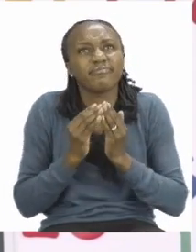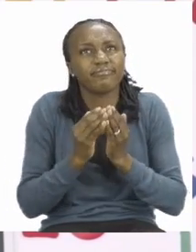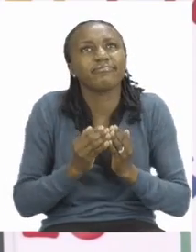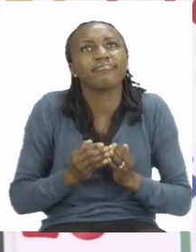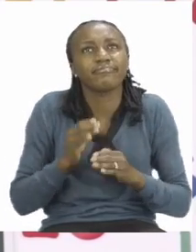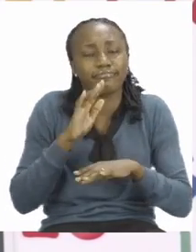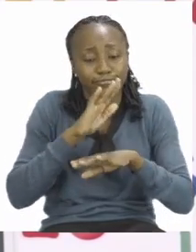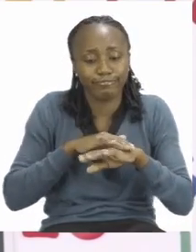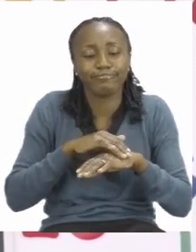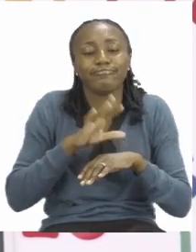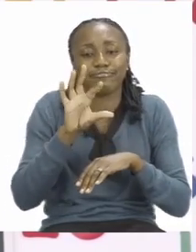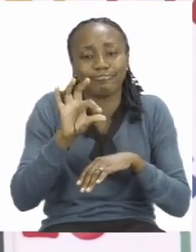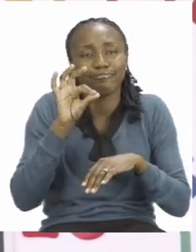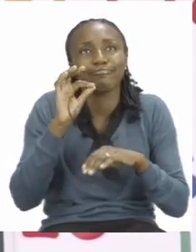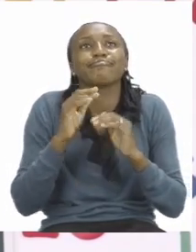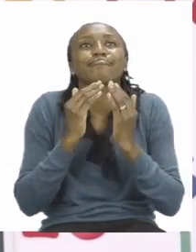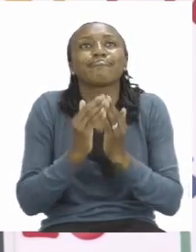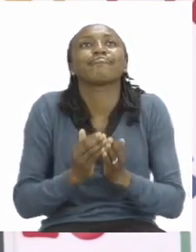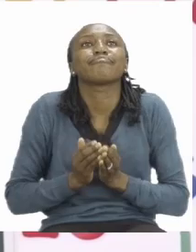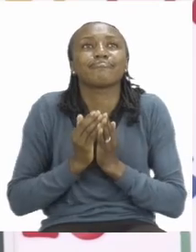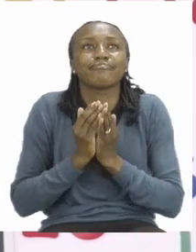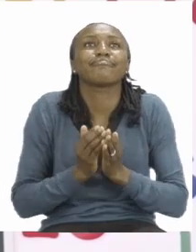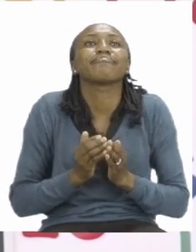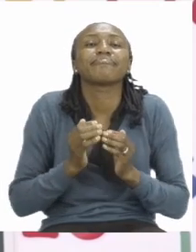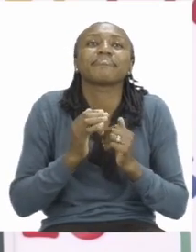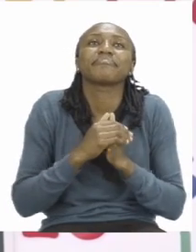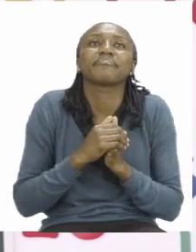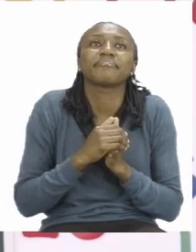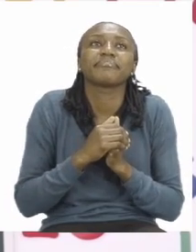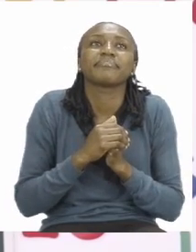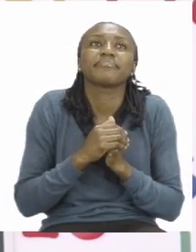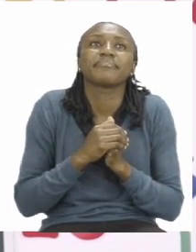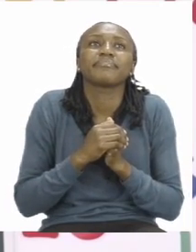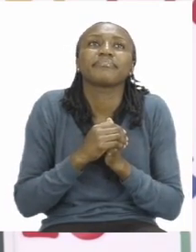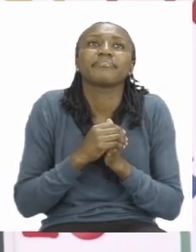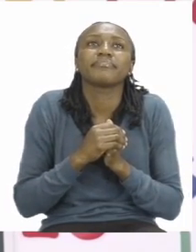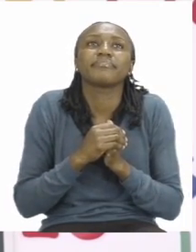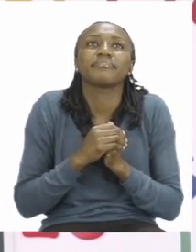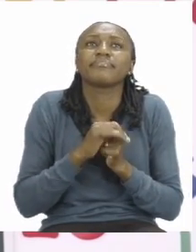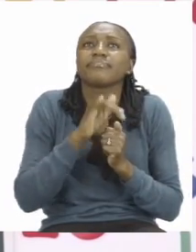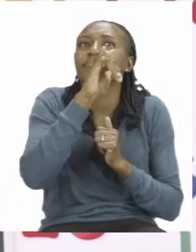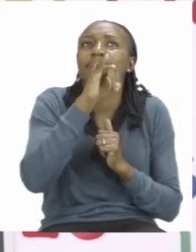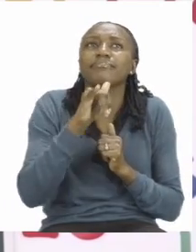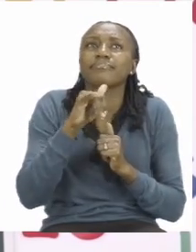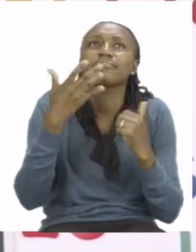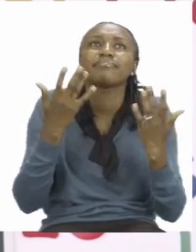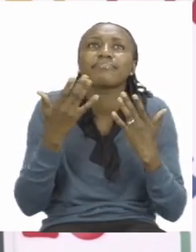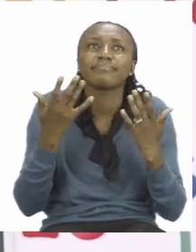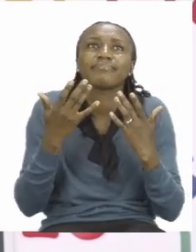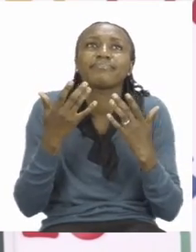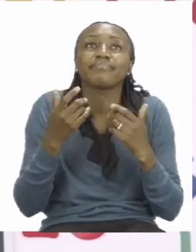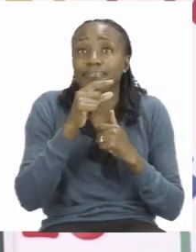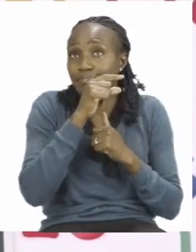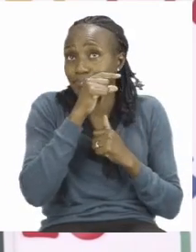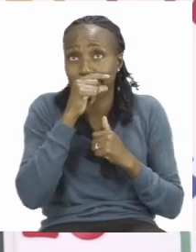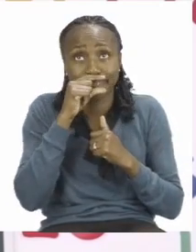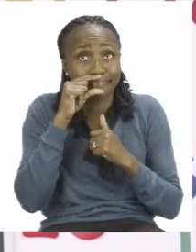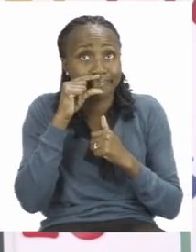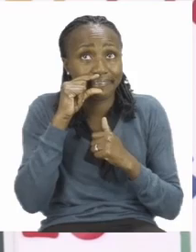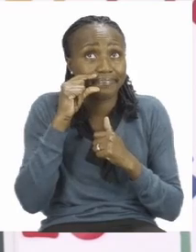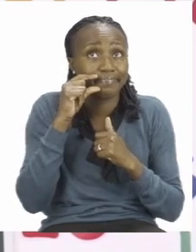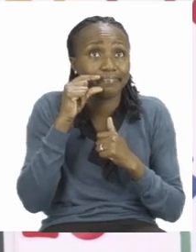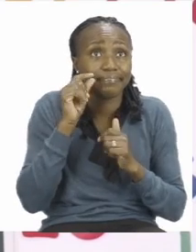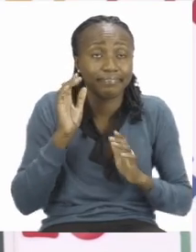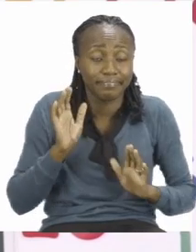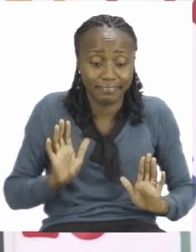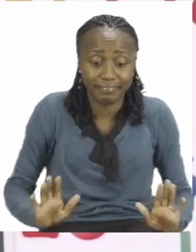on the yacht. So where can you see the yi? Well, I can definitely see one in the